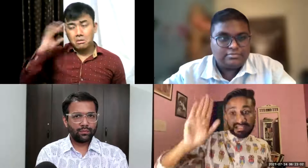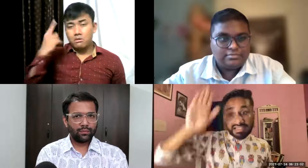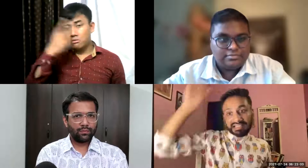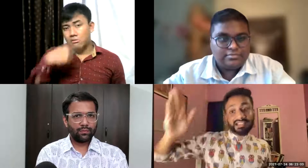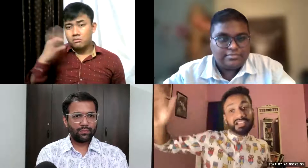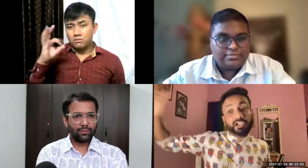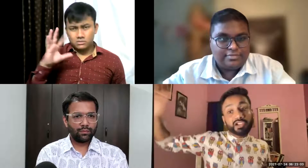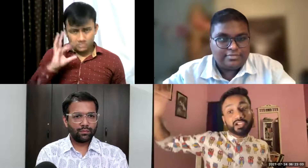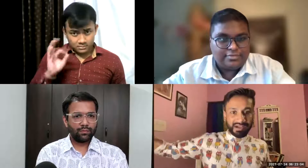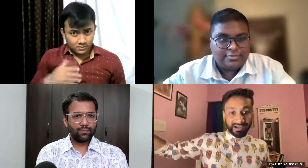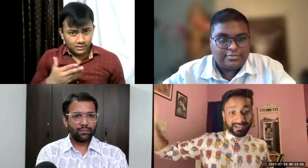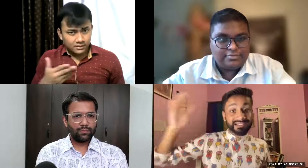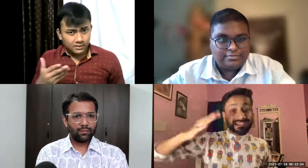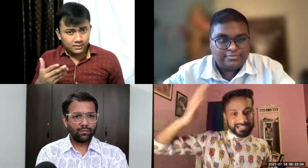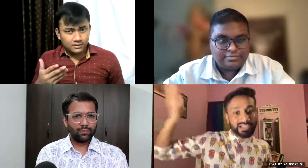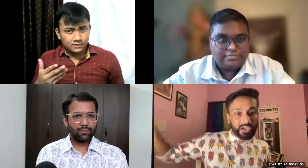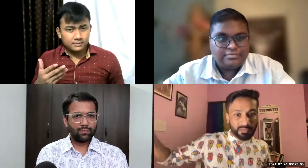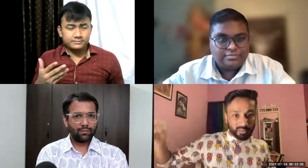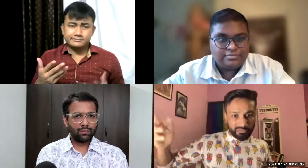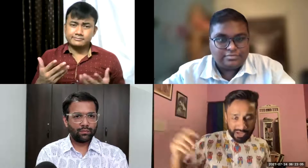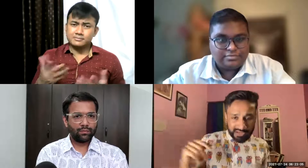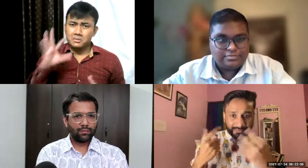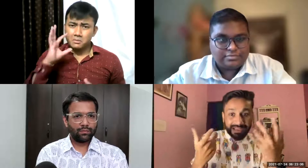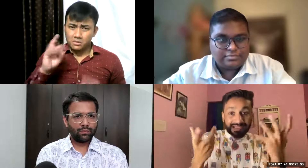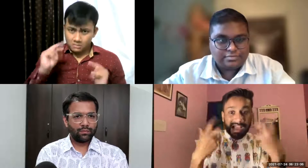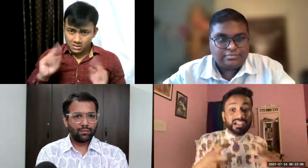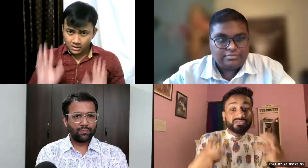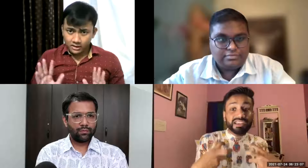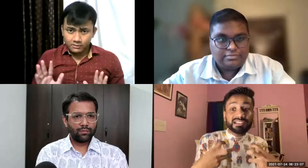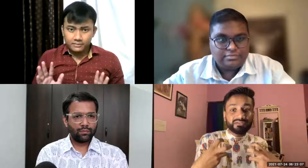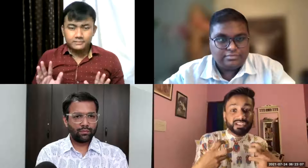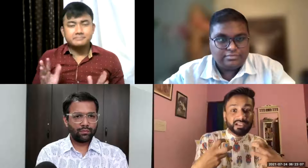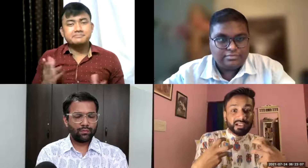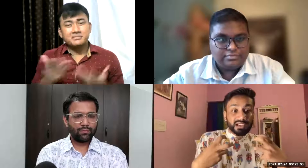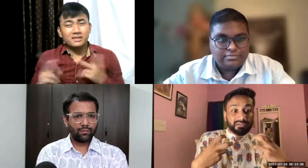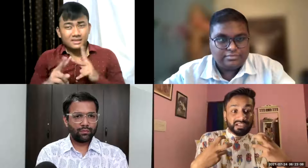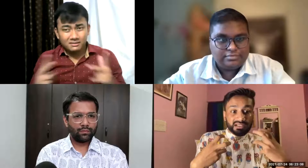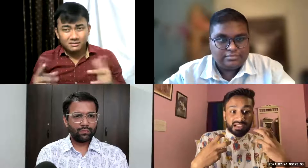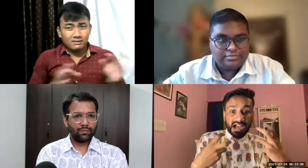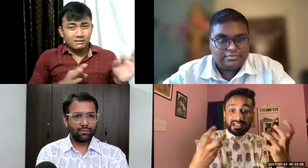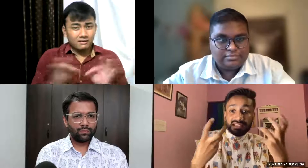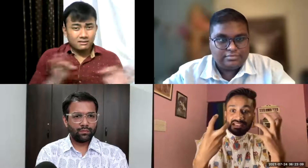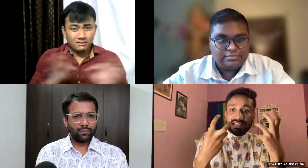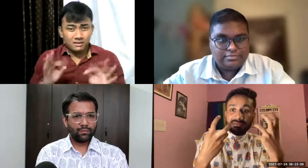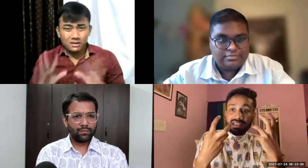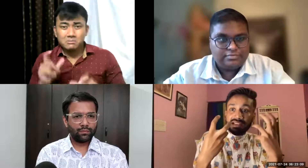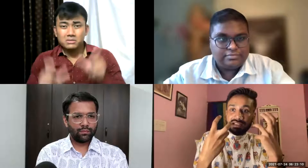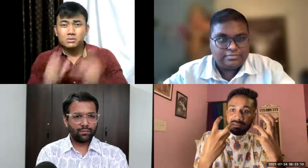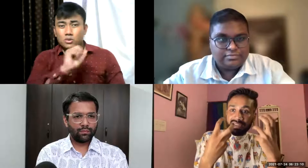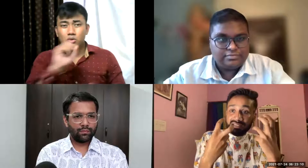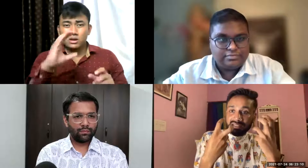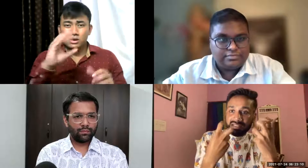is it necessary to be smart? Is it necessary to be beautiful? And like the kind of the ways in which caste has